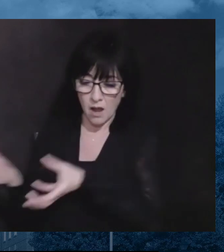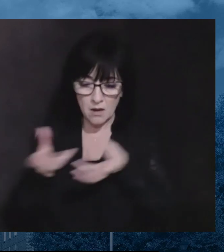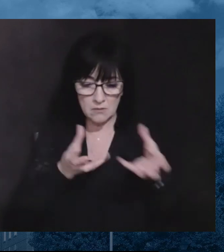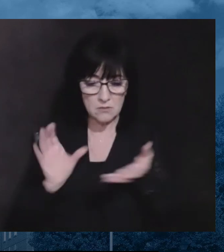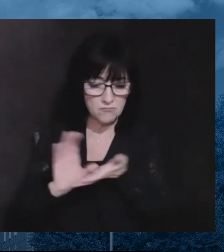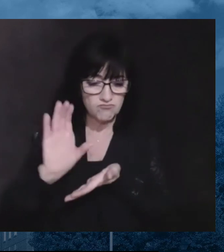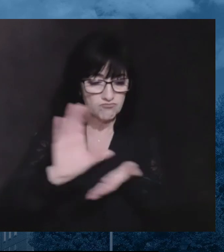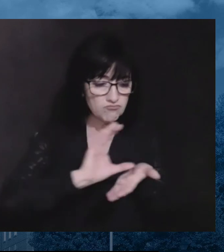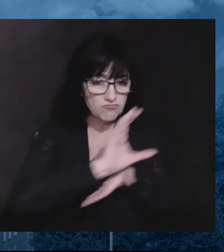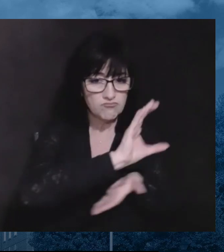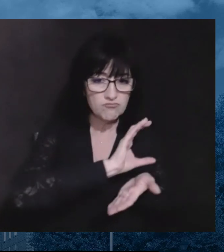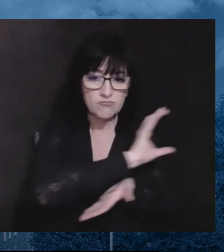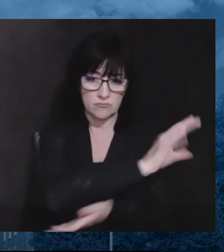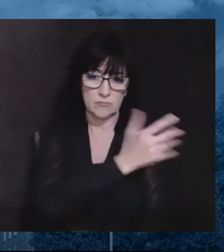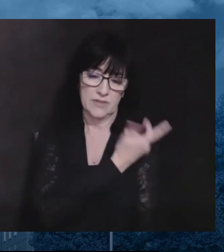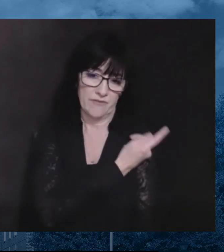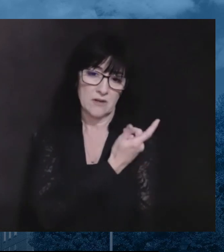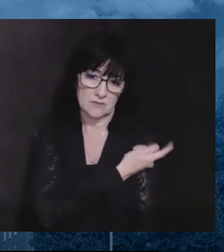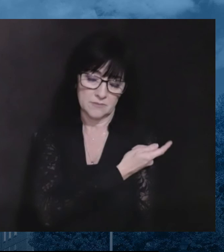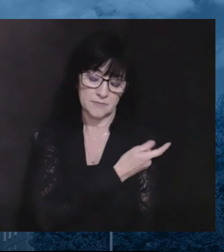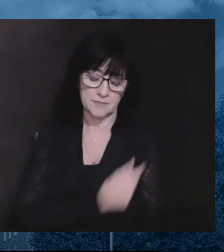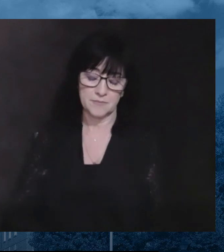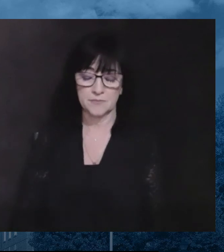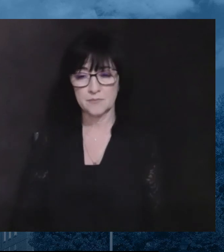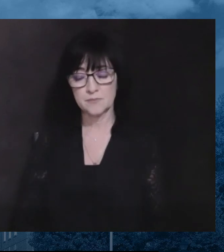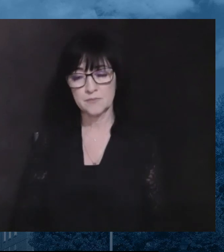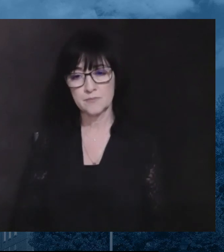Mm-hmm. And so if there is a